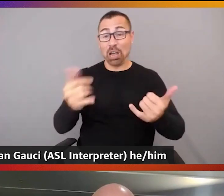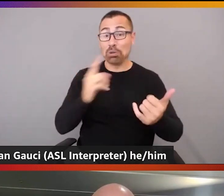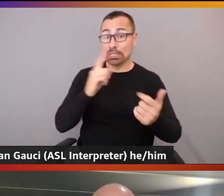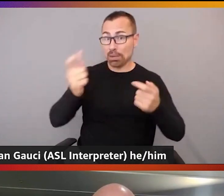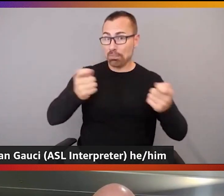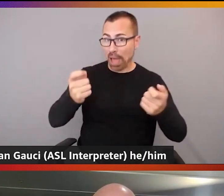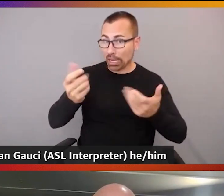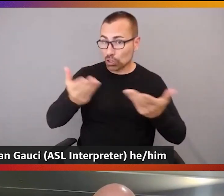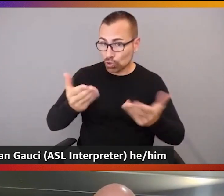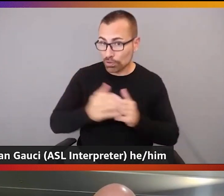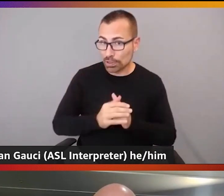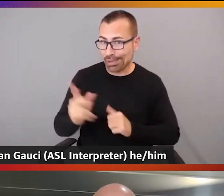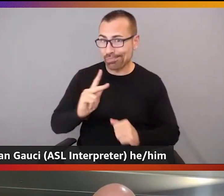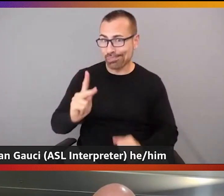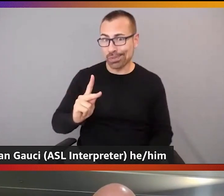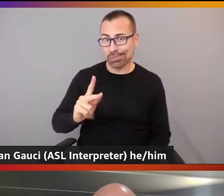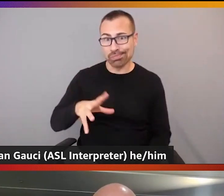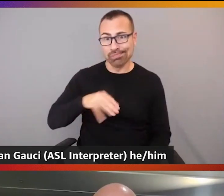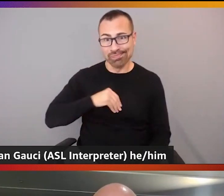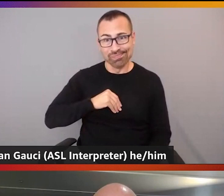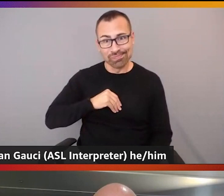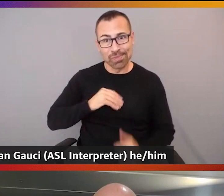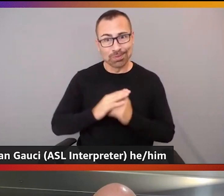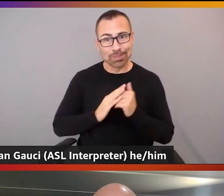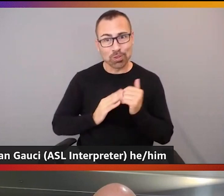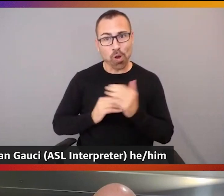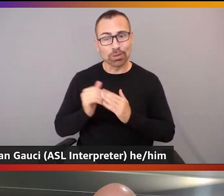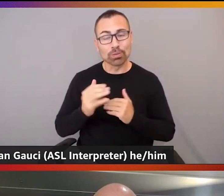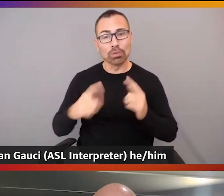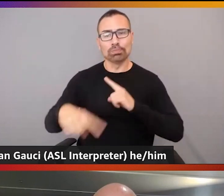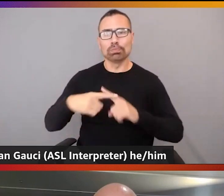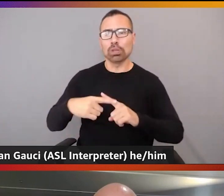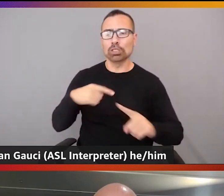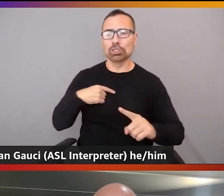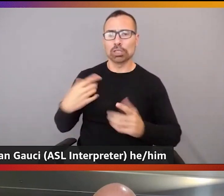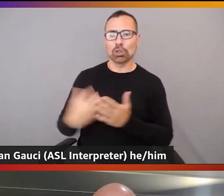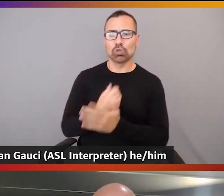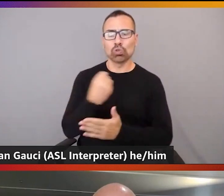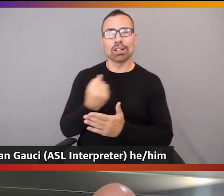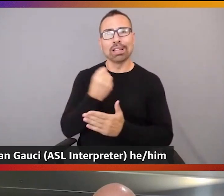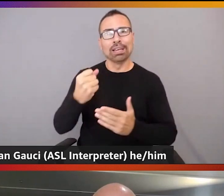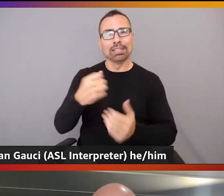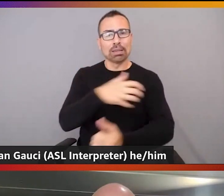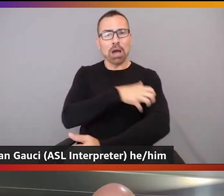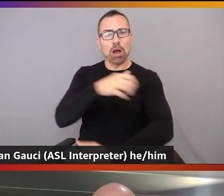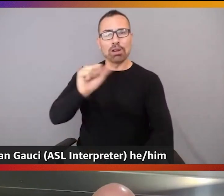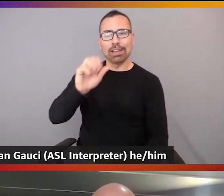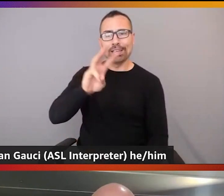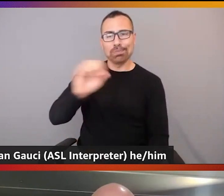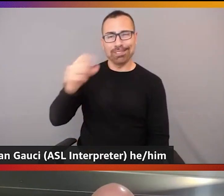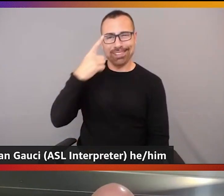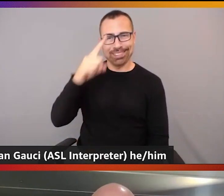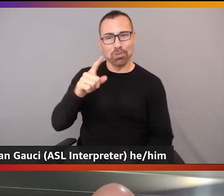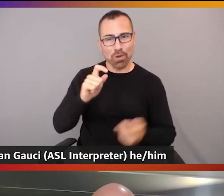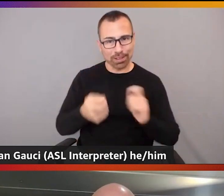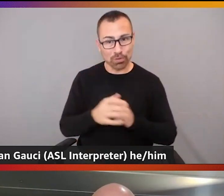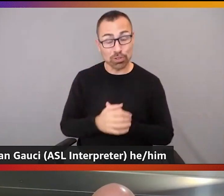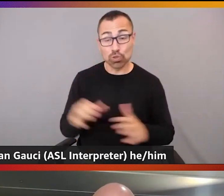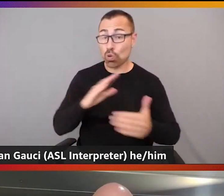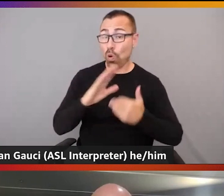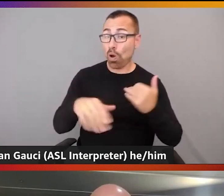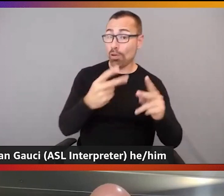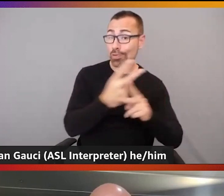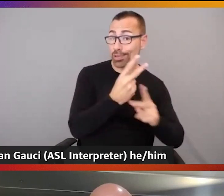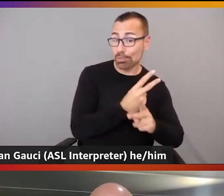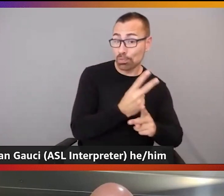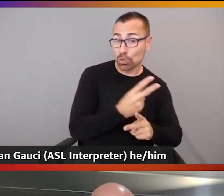days. And you get to leverage the power of AWS to do that conversion. So all the compute, all the processing is now done